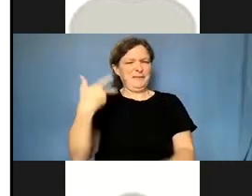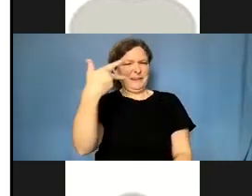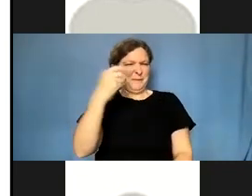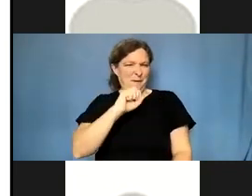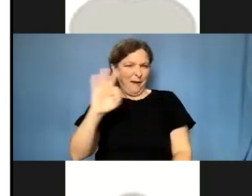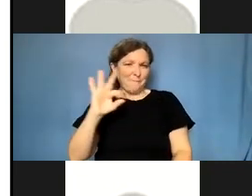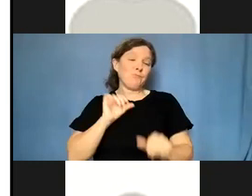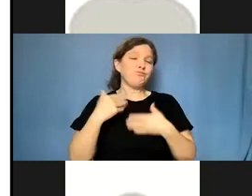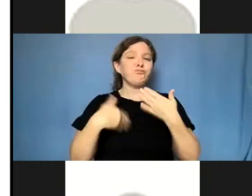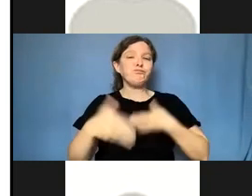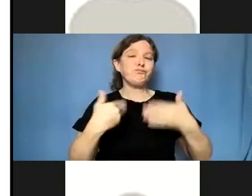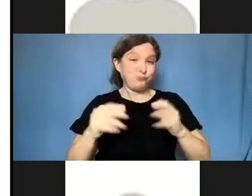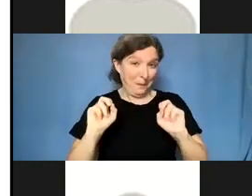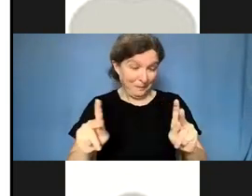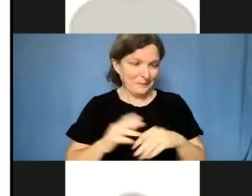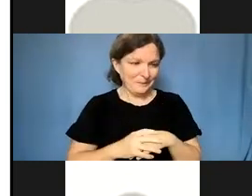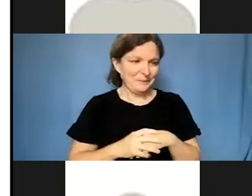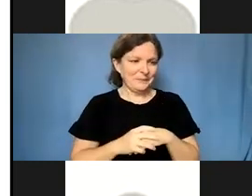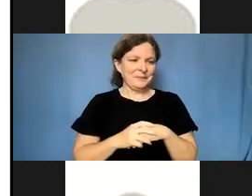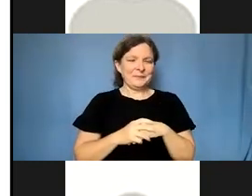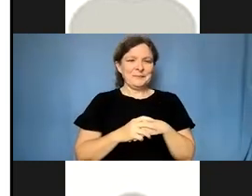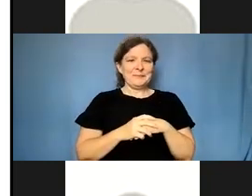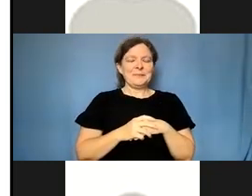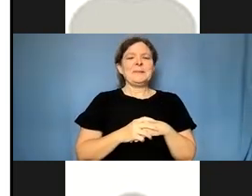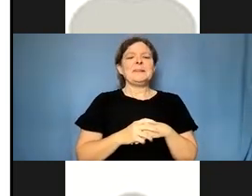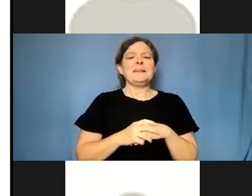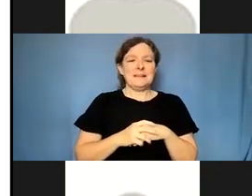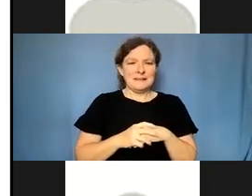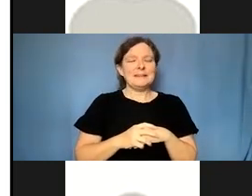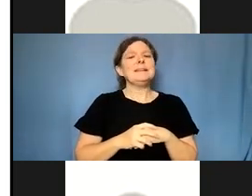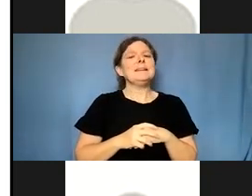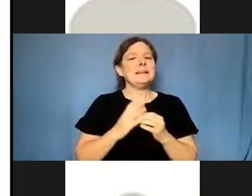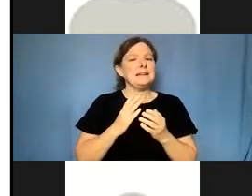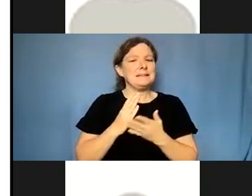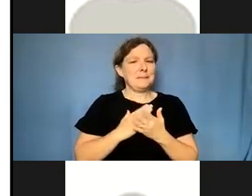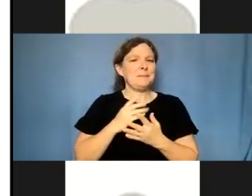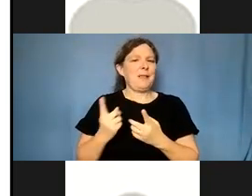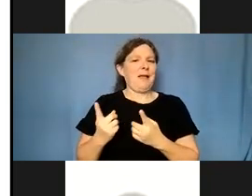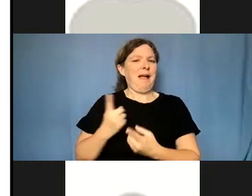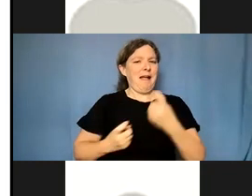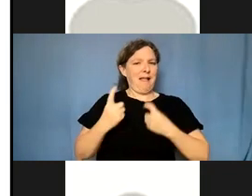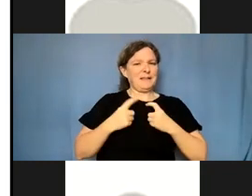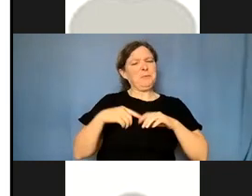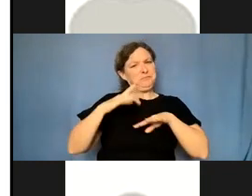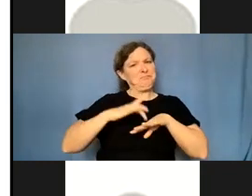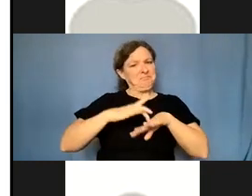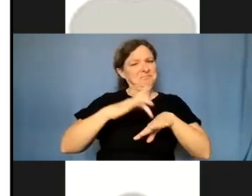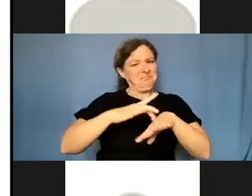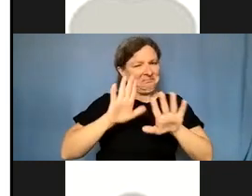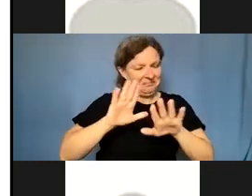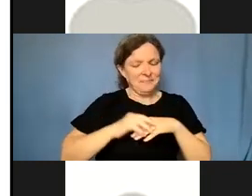continue. So we do get some frequently asked questions that I'll address as we go through the